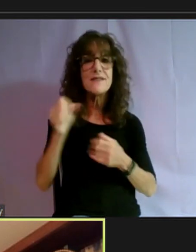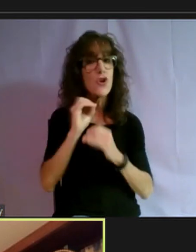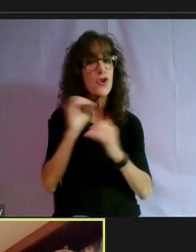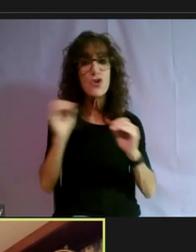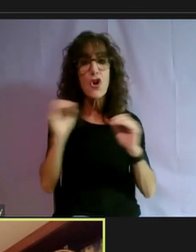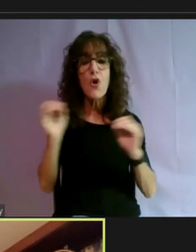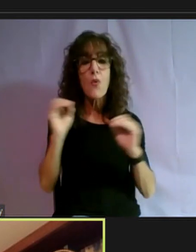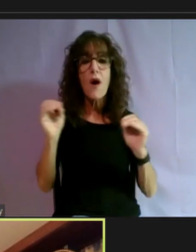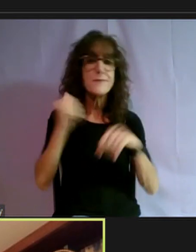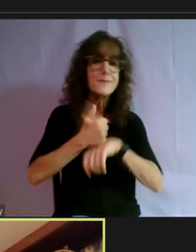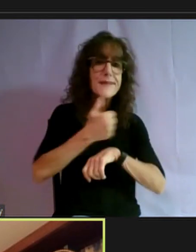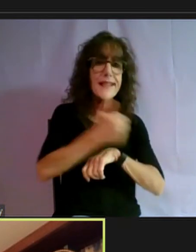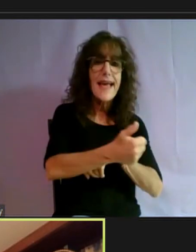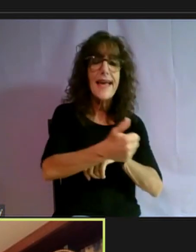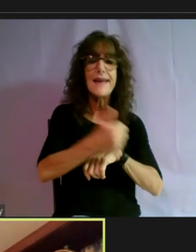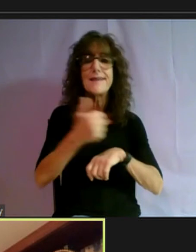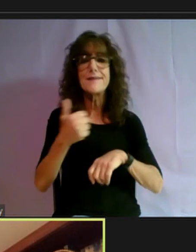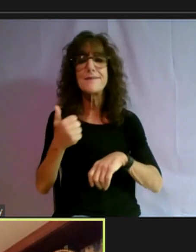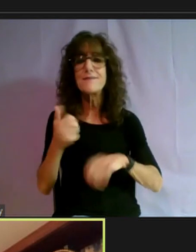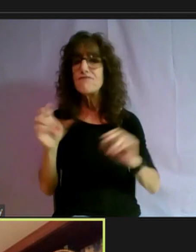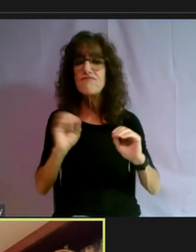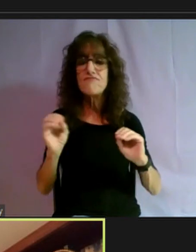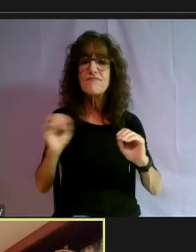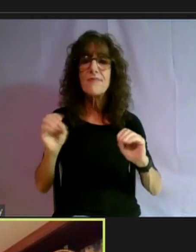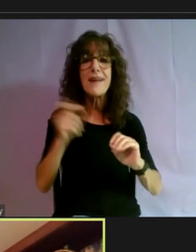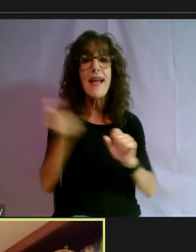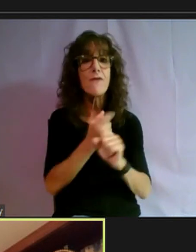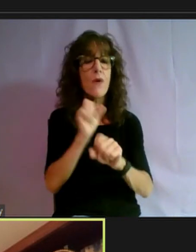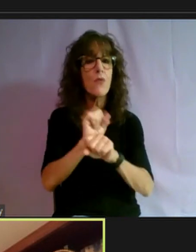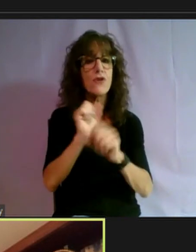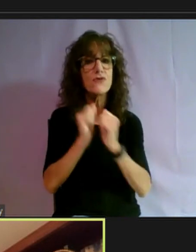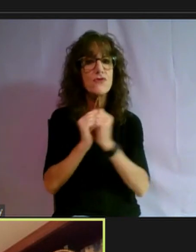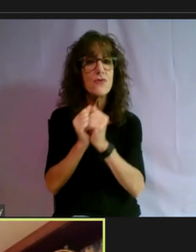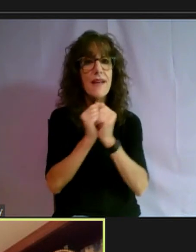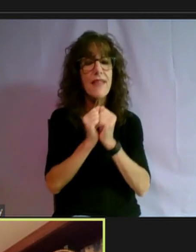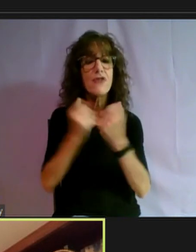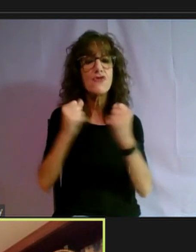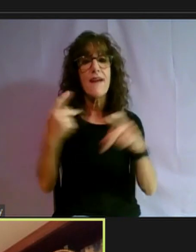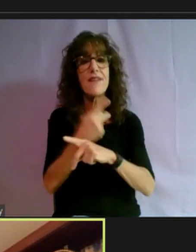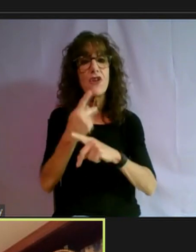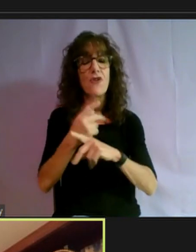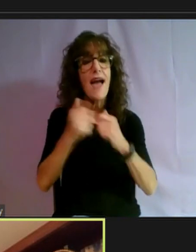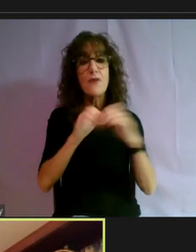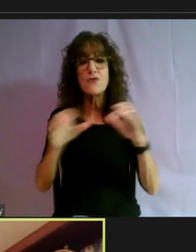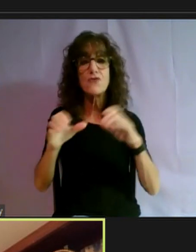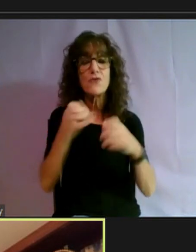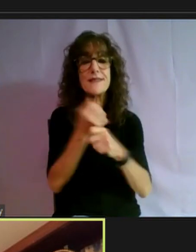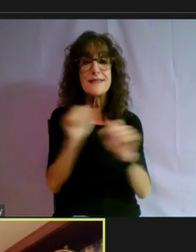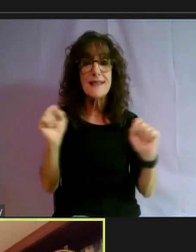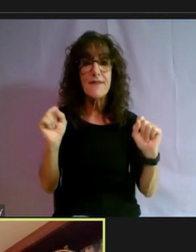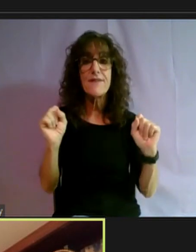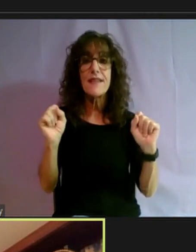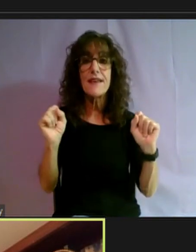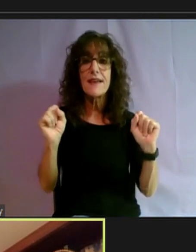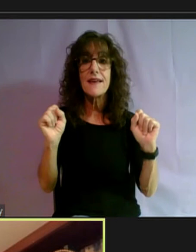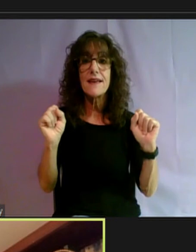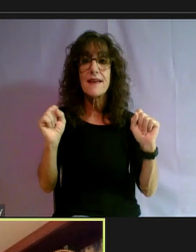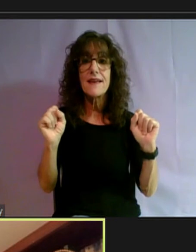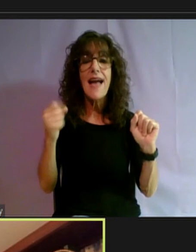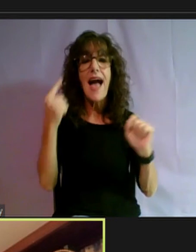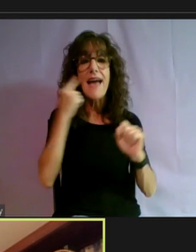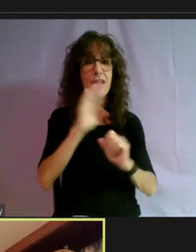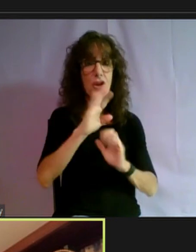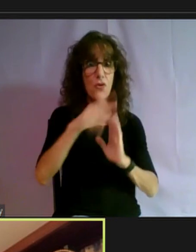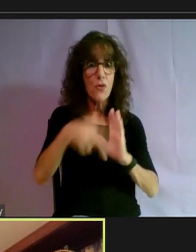scapegoated, but that everybody works together to try to figure out how to do this safely. And that I think your